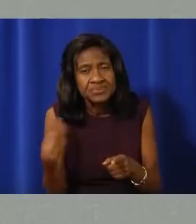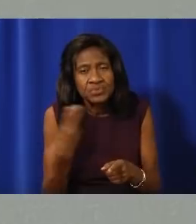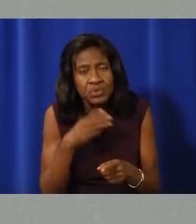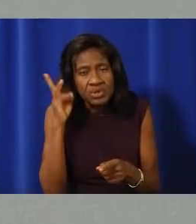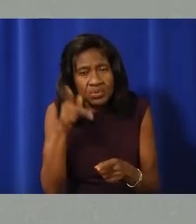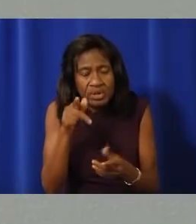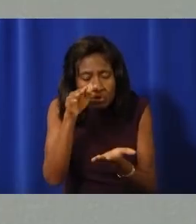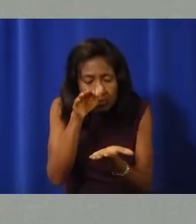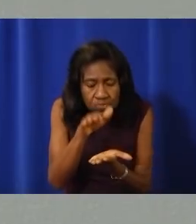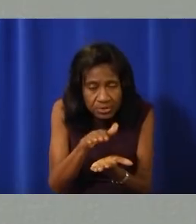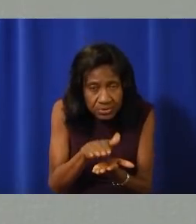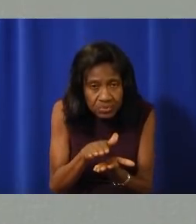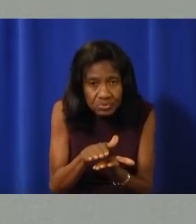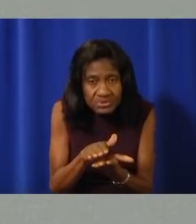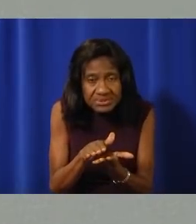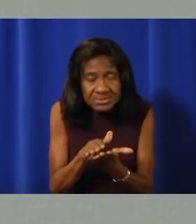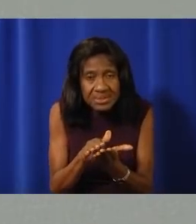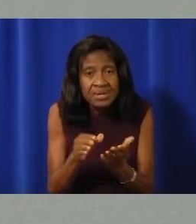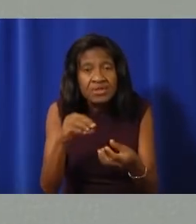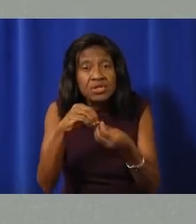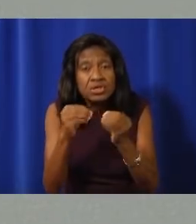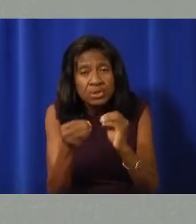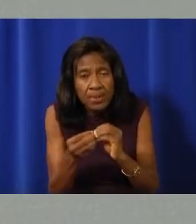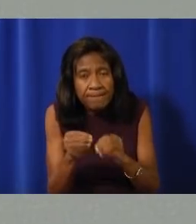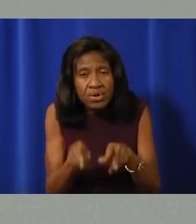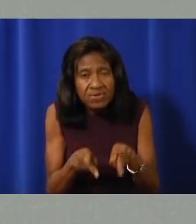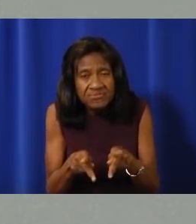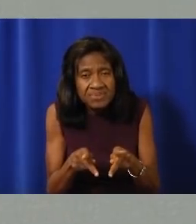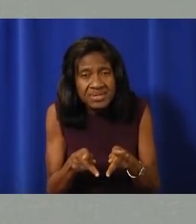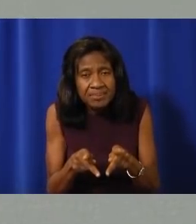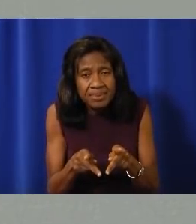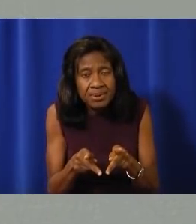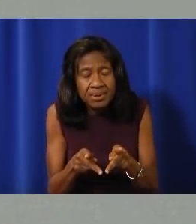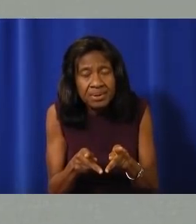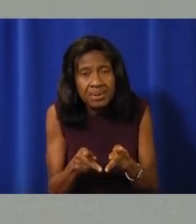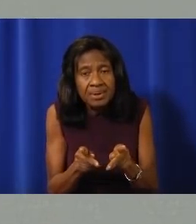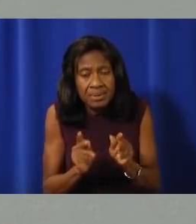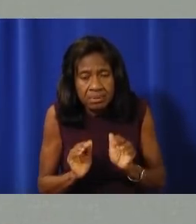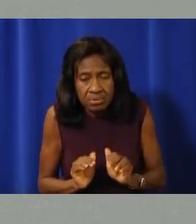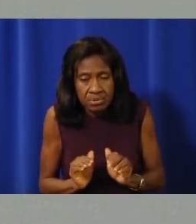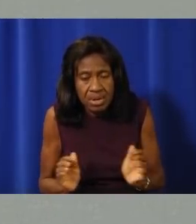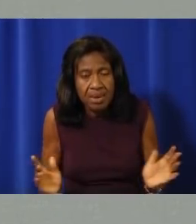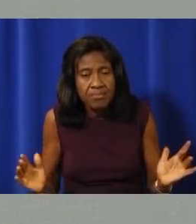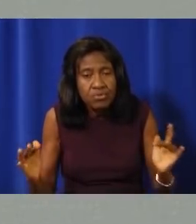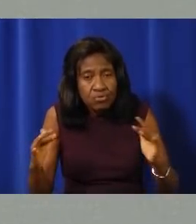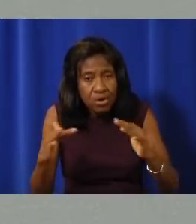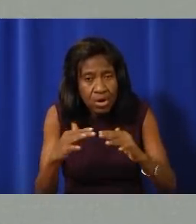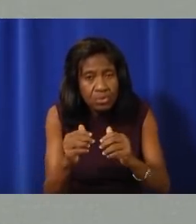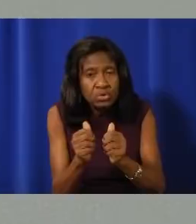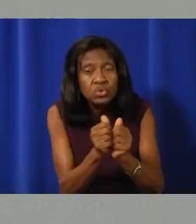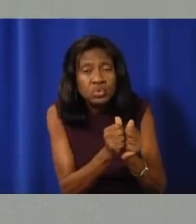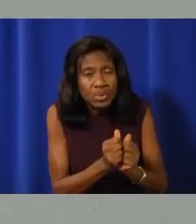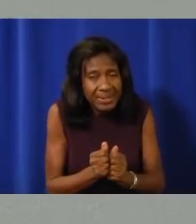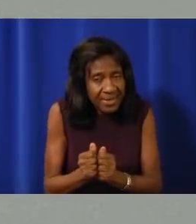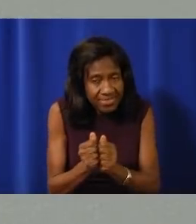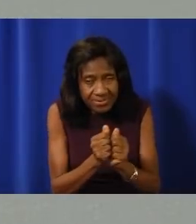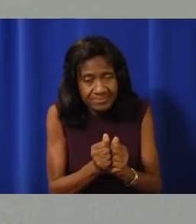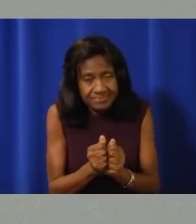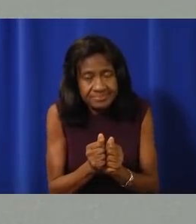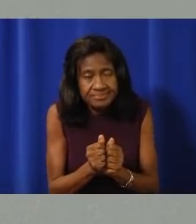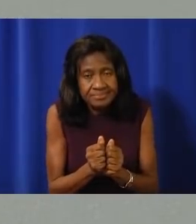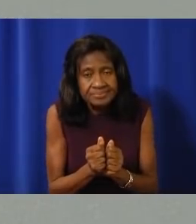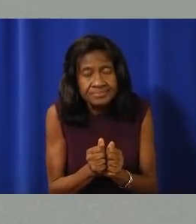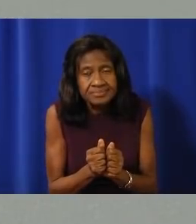reducing some of those crowd limits. We haven't completed the regulations, as I noted,